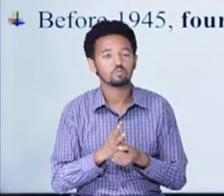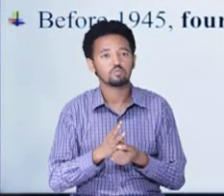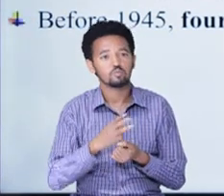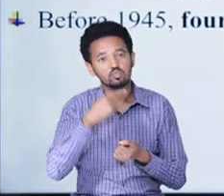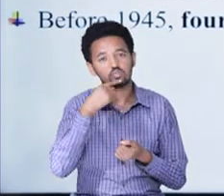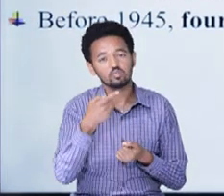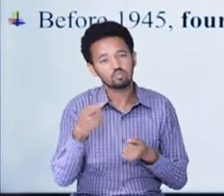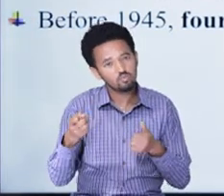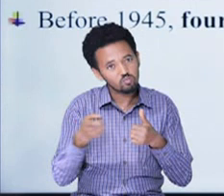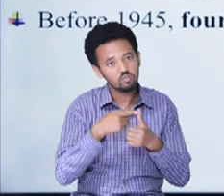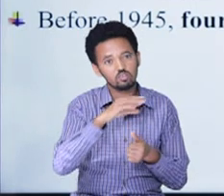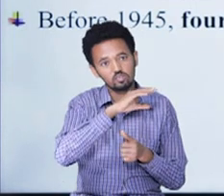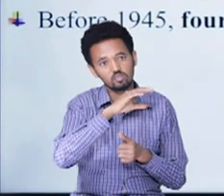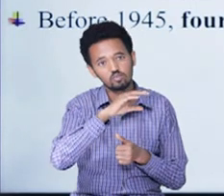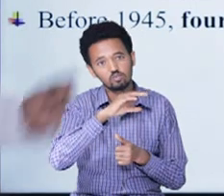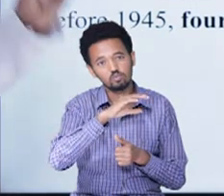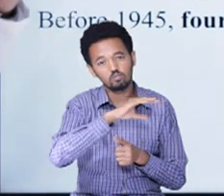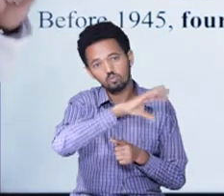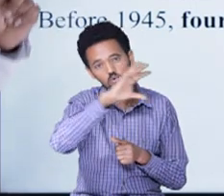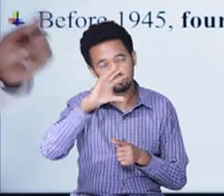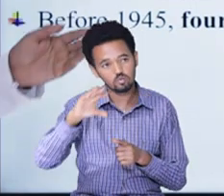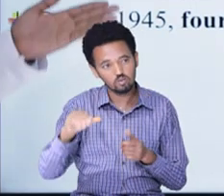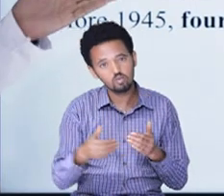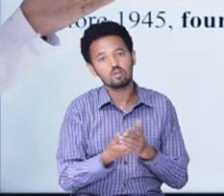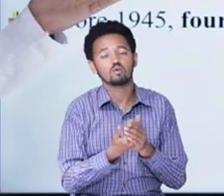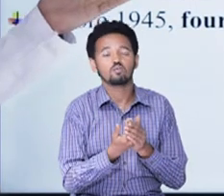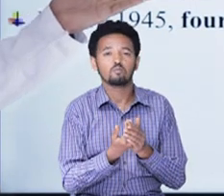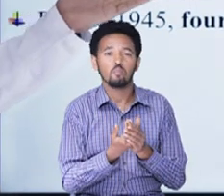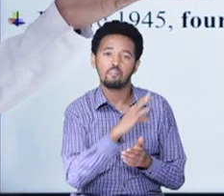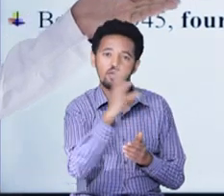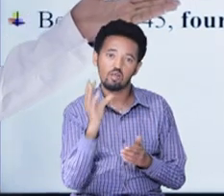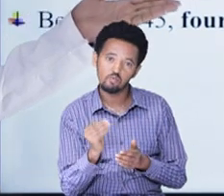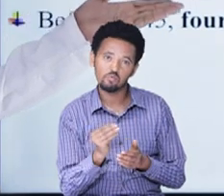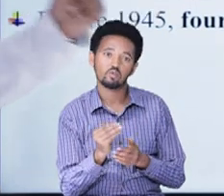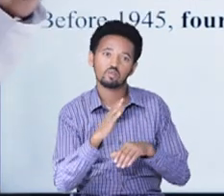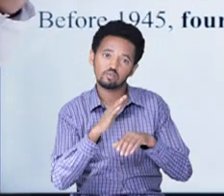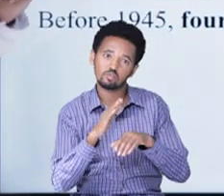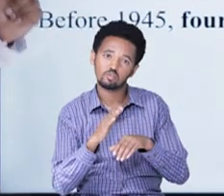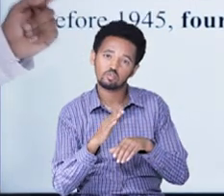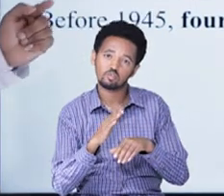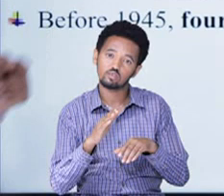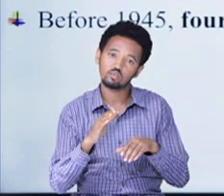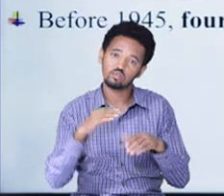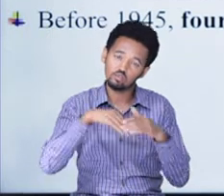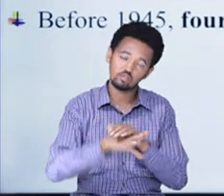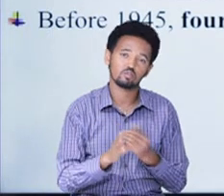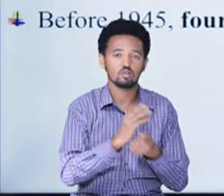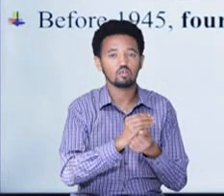the first Pan-Africanism conference was from America and West Indies.